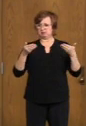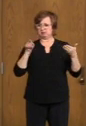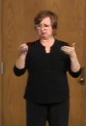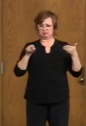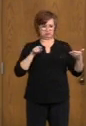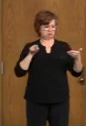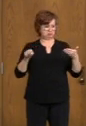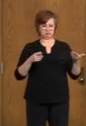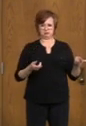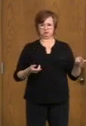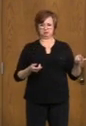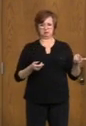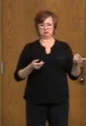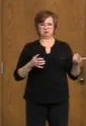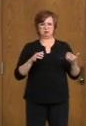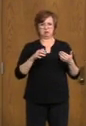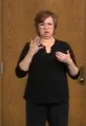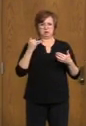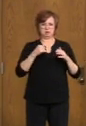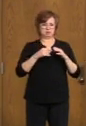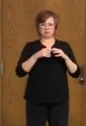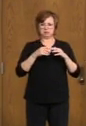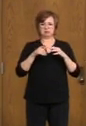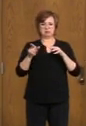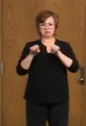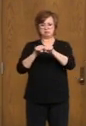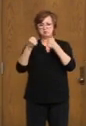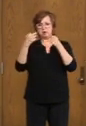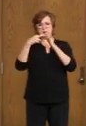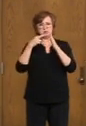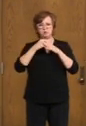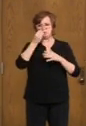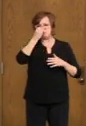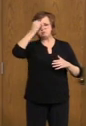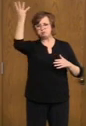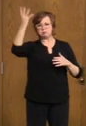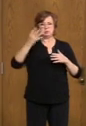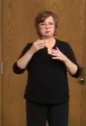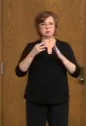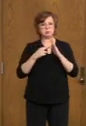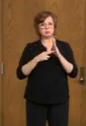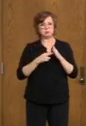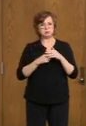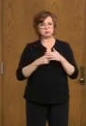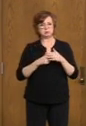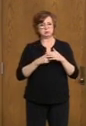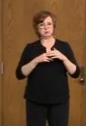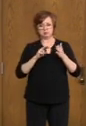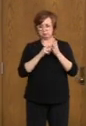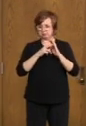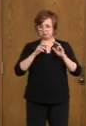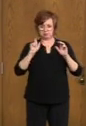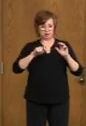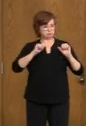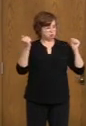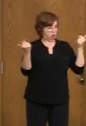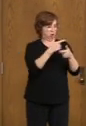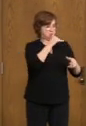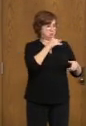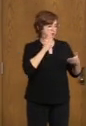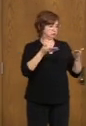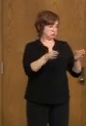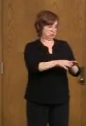all of the restaurants, many that are adhering to the public health orders that are in place, because there are these few that are not? And I would say,